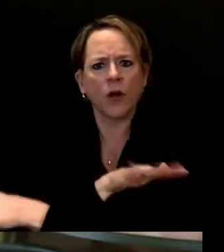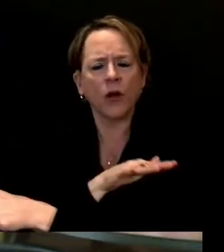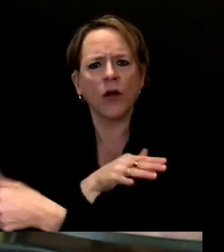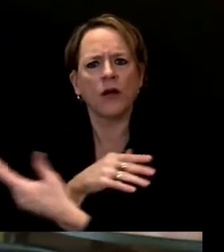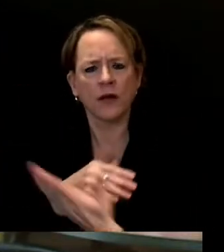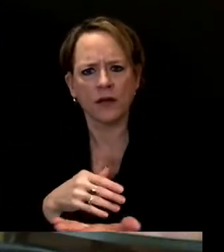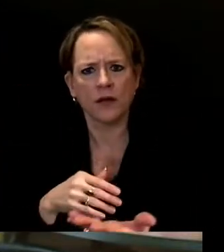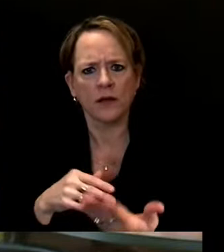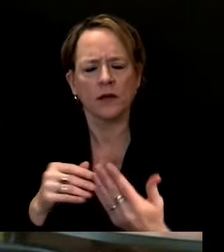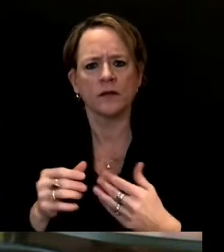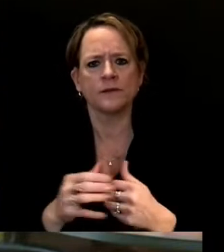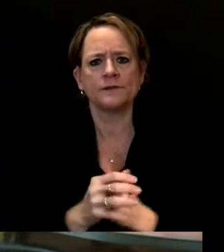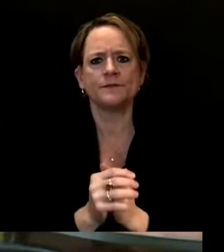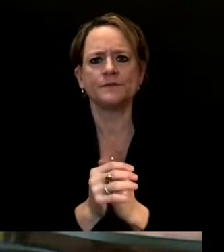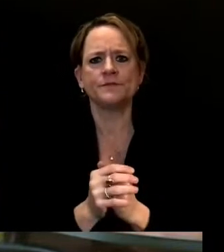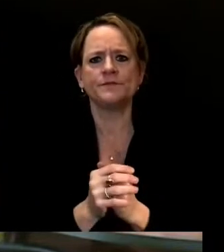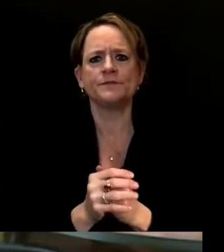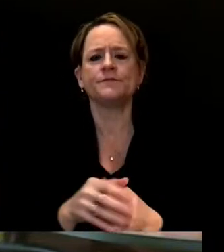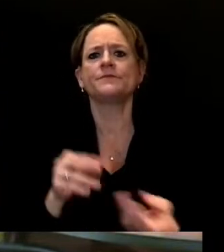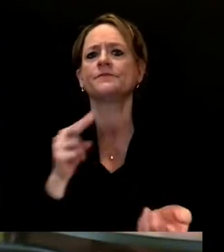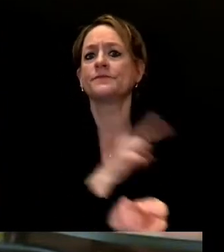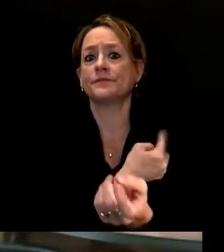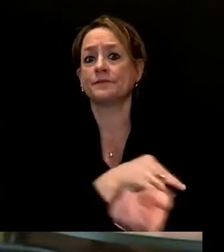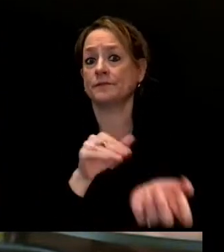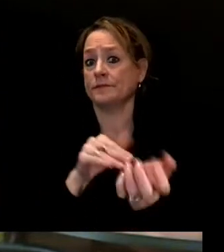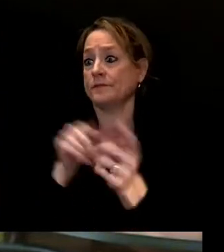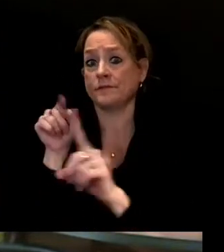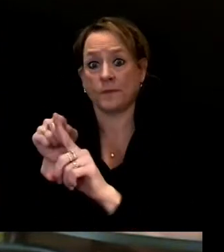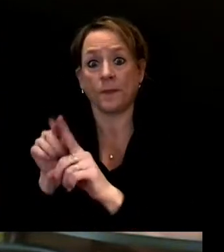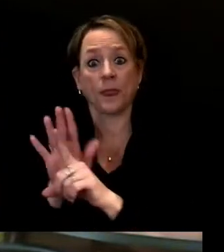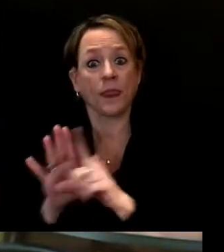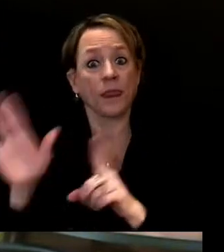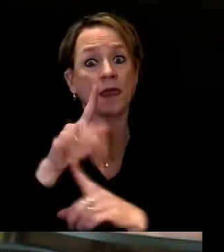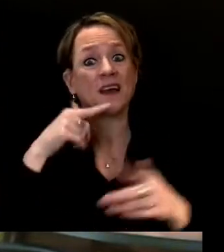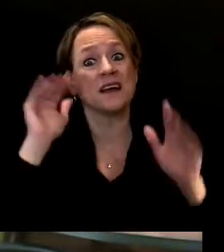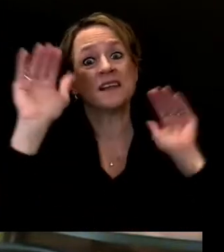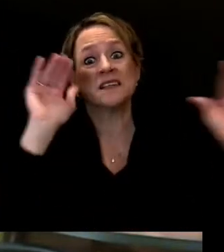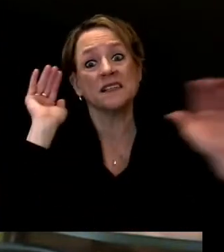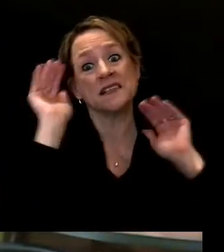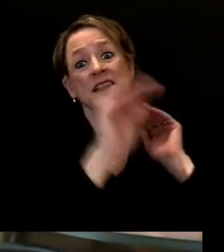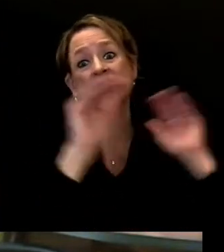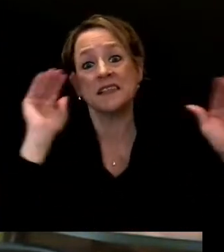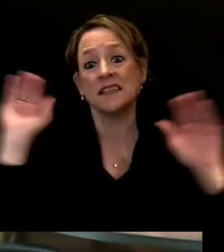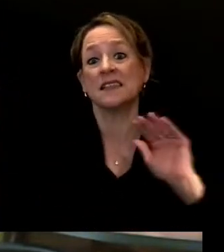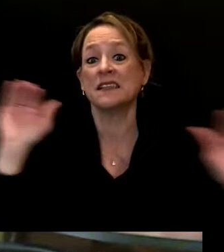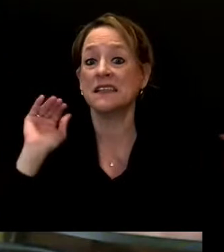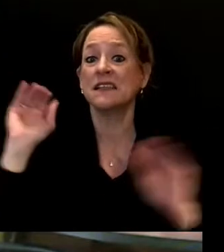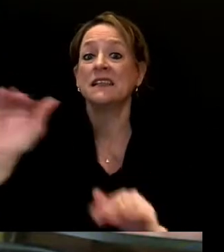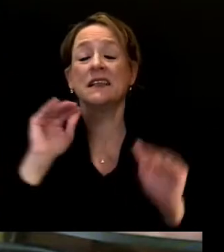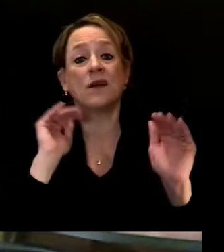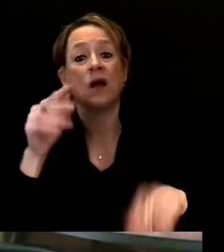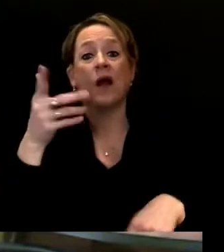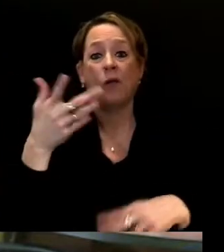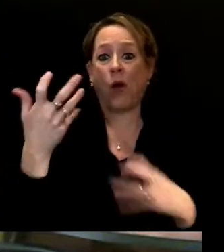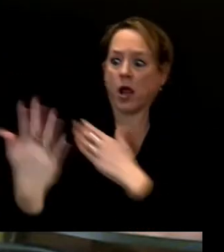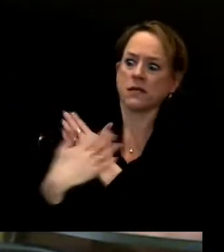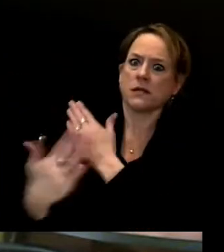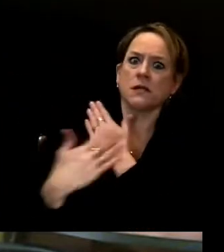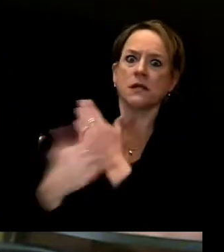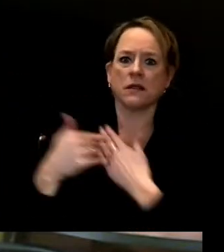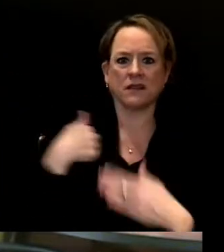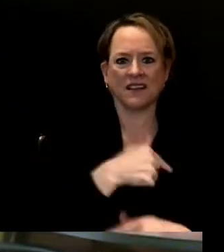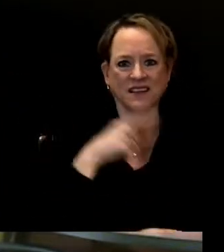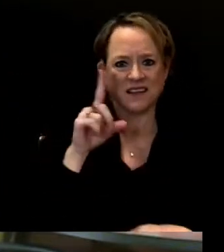alarm, and we need to hear them and take steps accordingly. Each one of us needs to actively work to